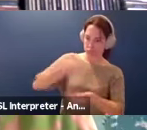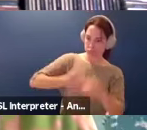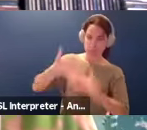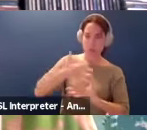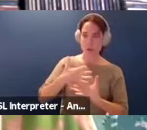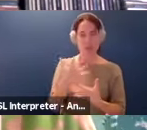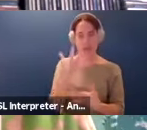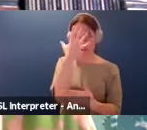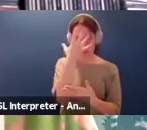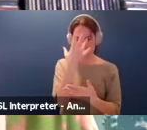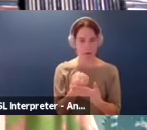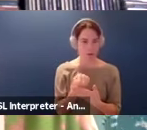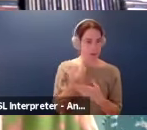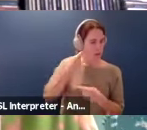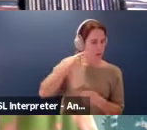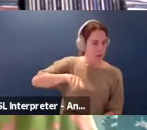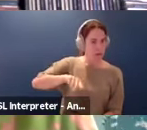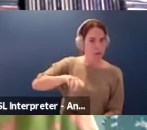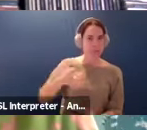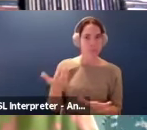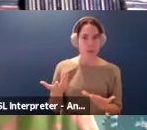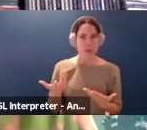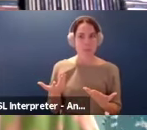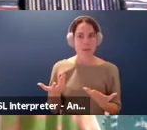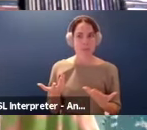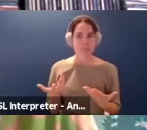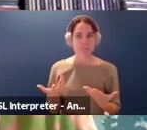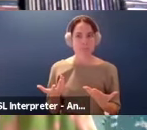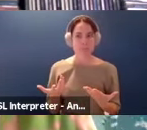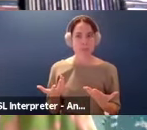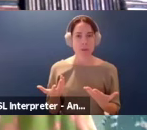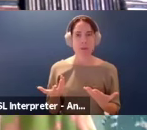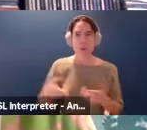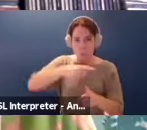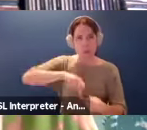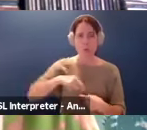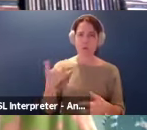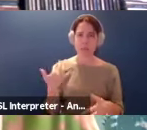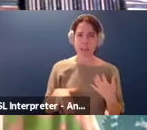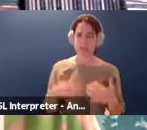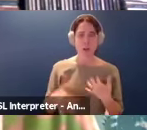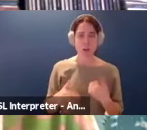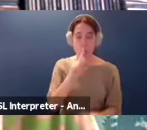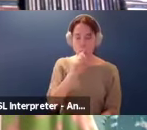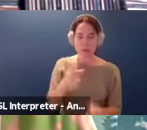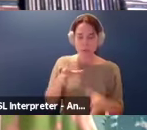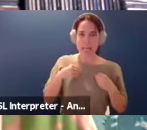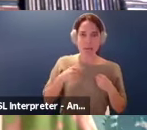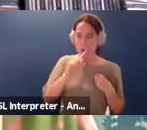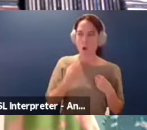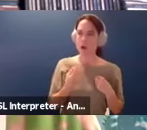um or react with comments such as but we all suffer um or i feel lonely too